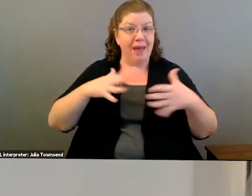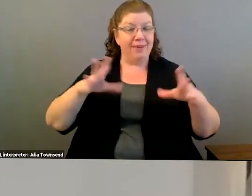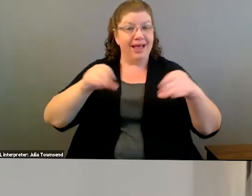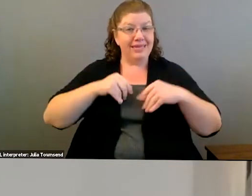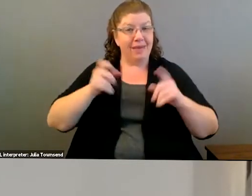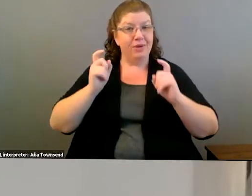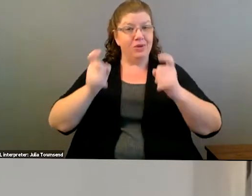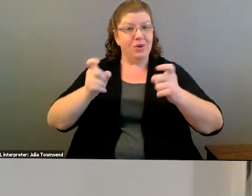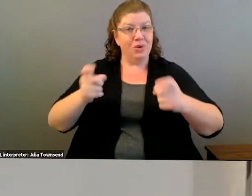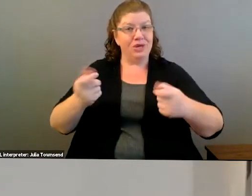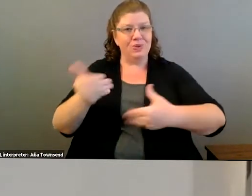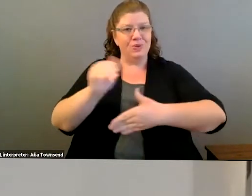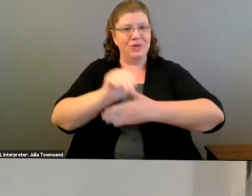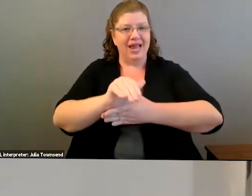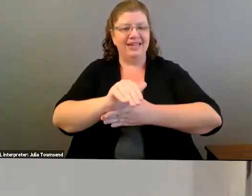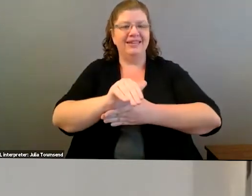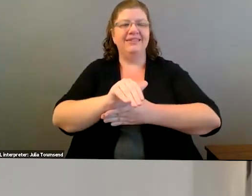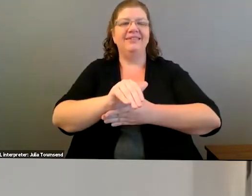donations tonight?